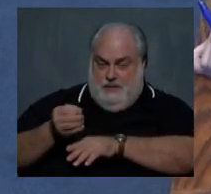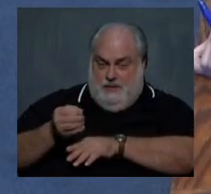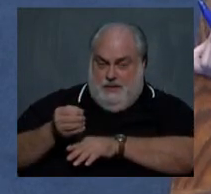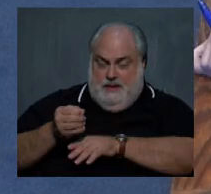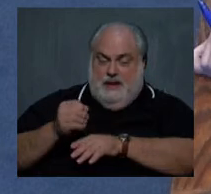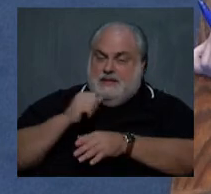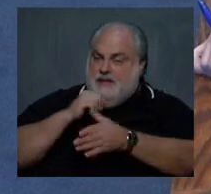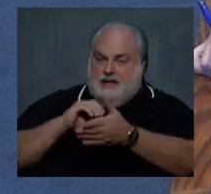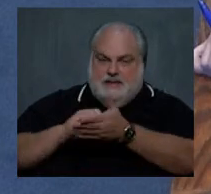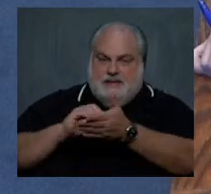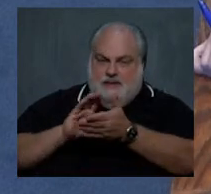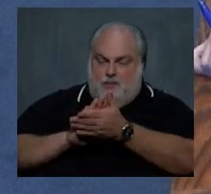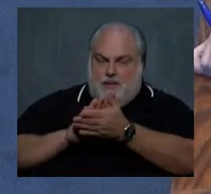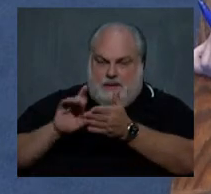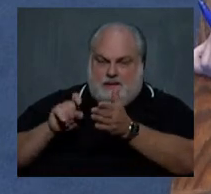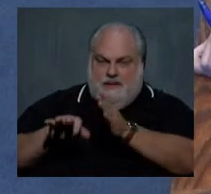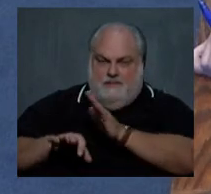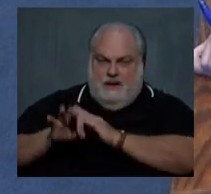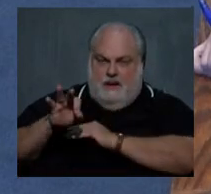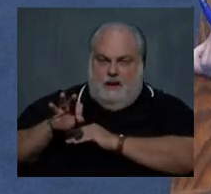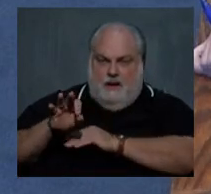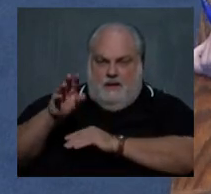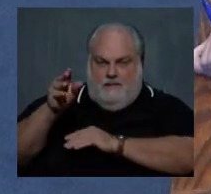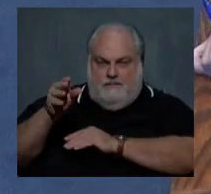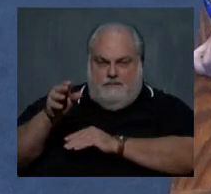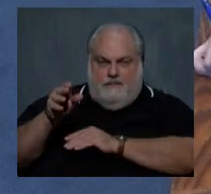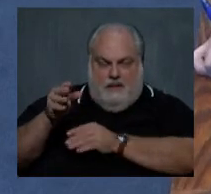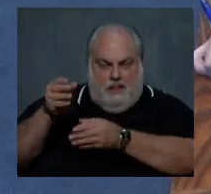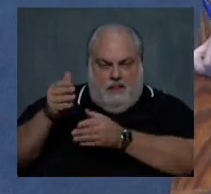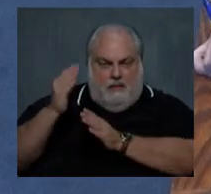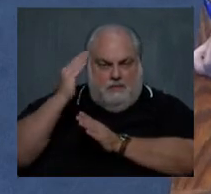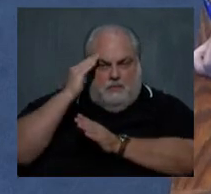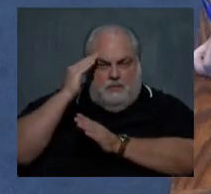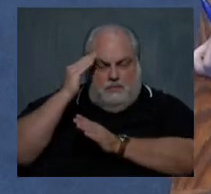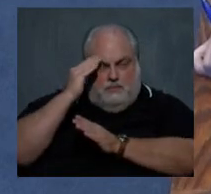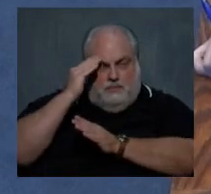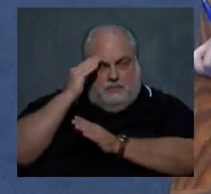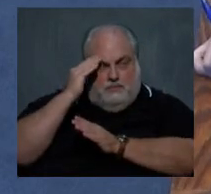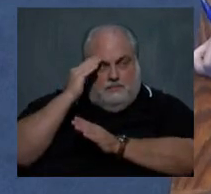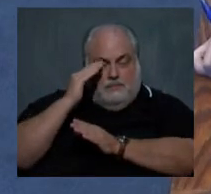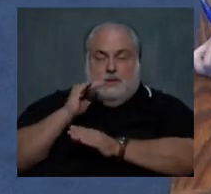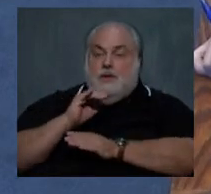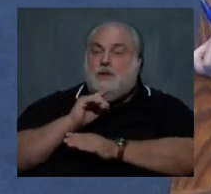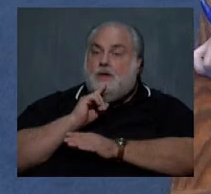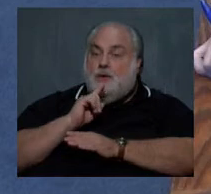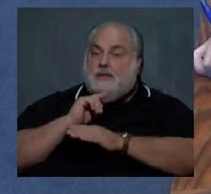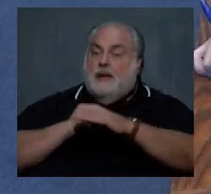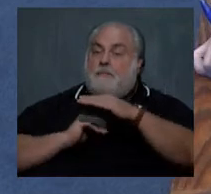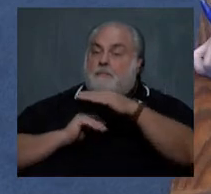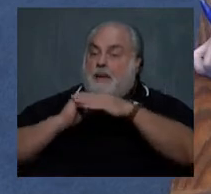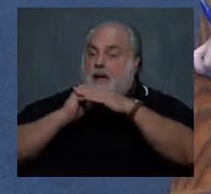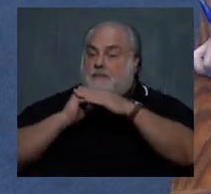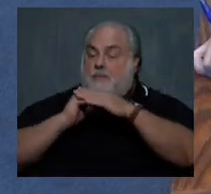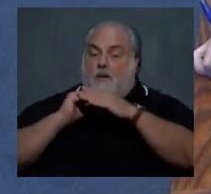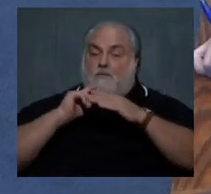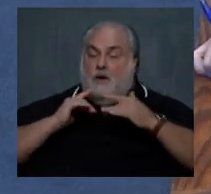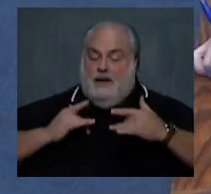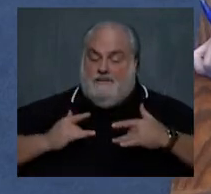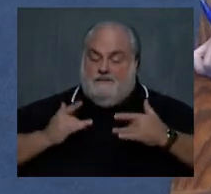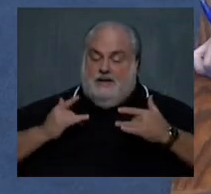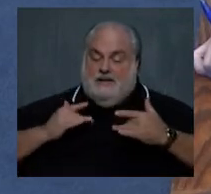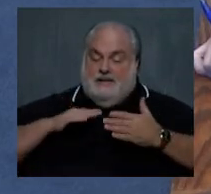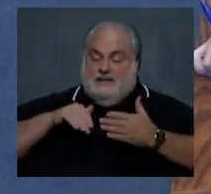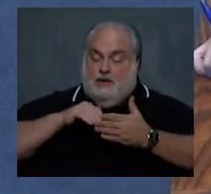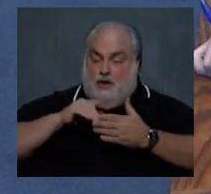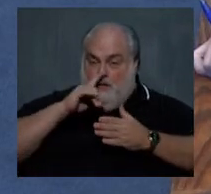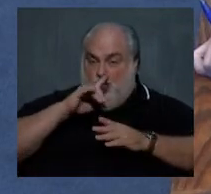not listed on here. We need to find that out, and I'll get that information to you and have them look at it. There is a maximum occupancy for an event center they can have for